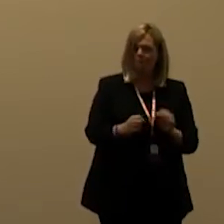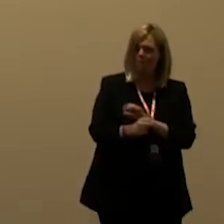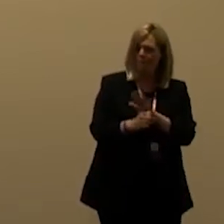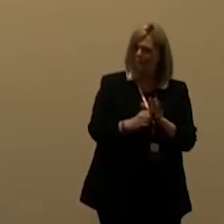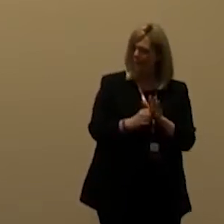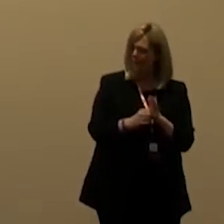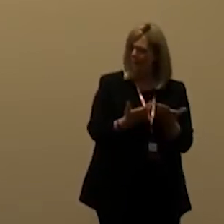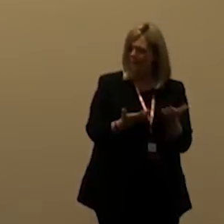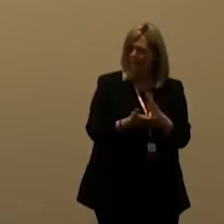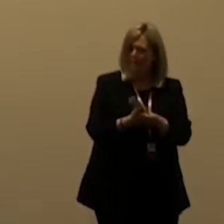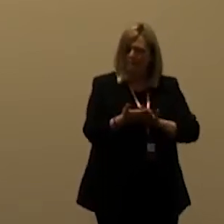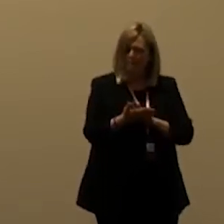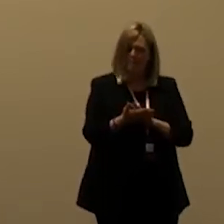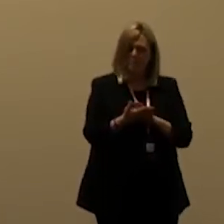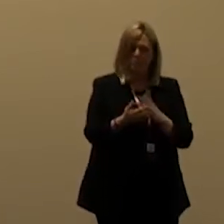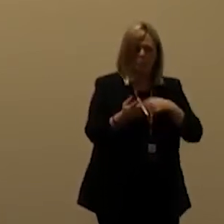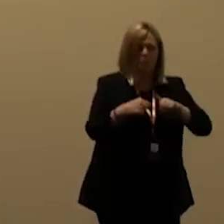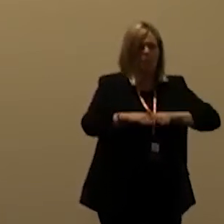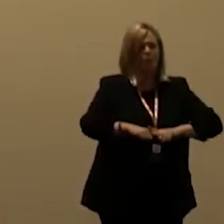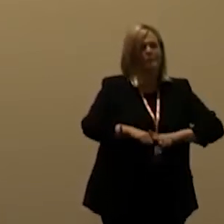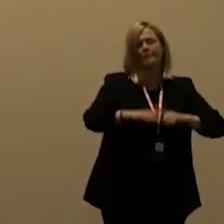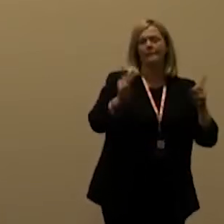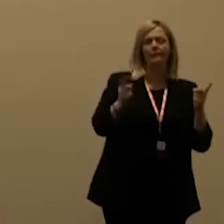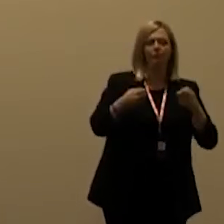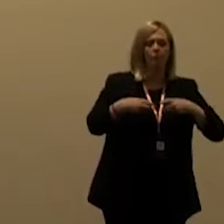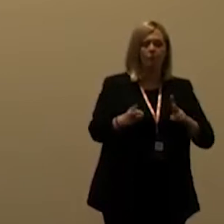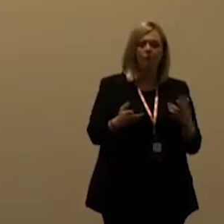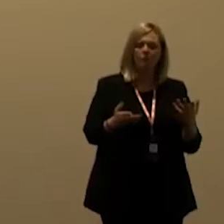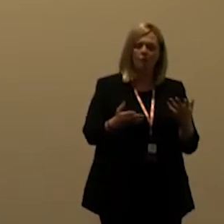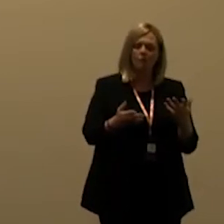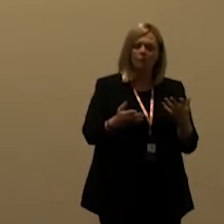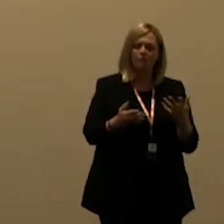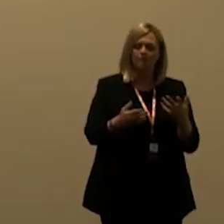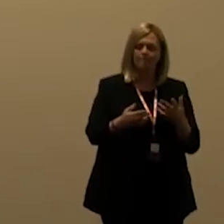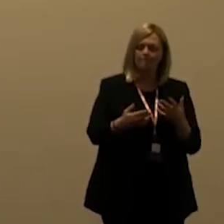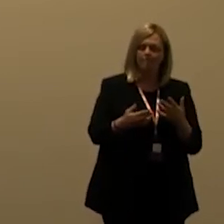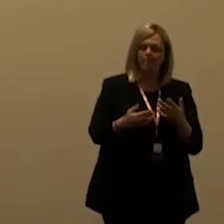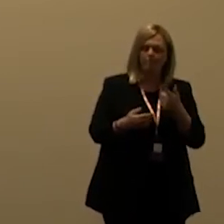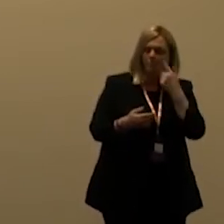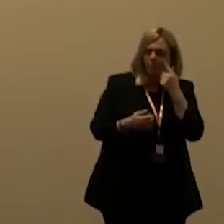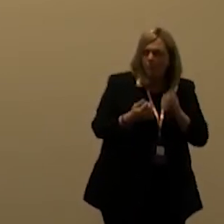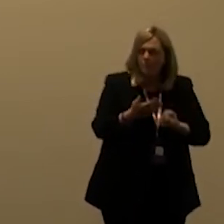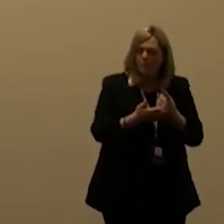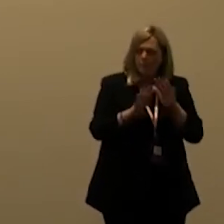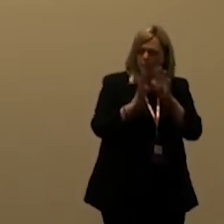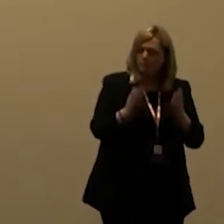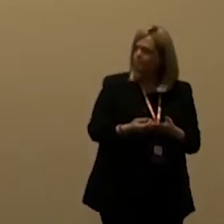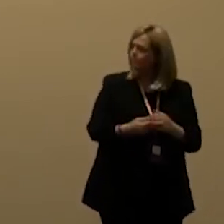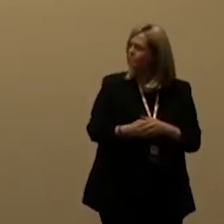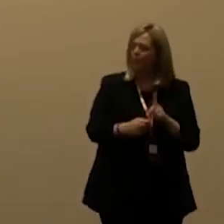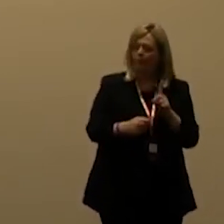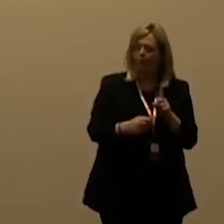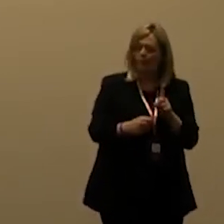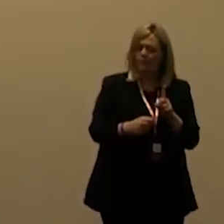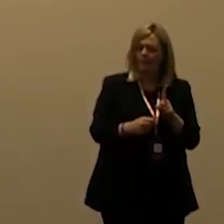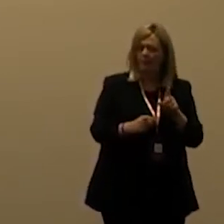is suddenly taken us all to a different way of keeping up to date. That's for another talk,